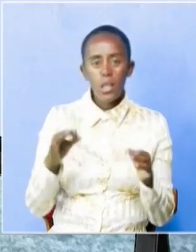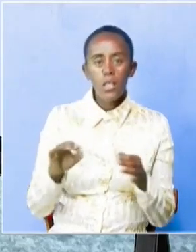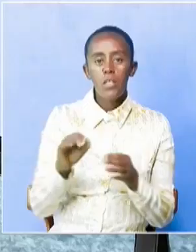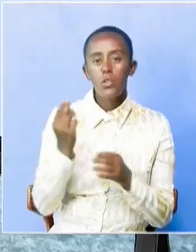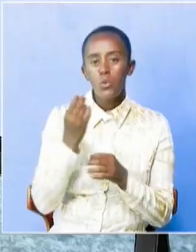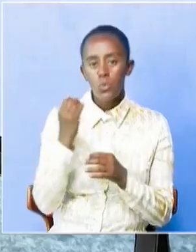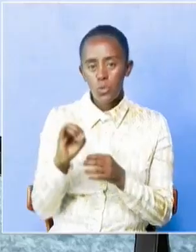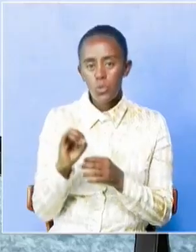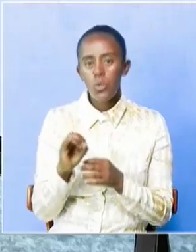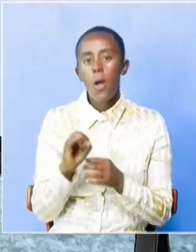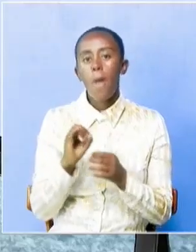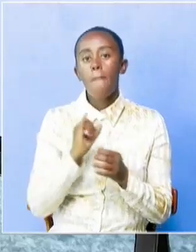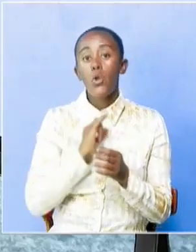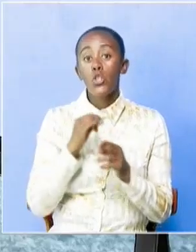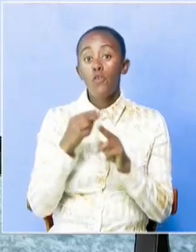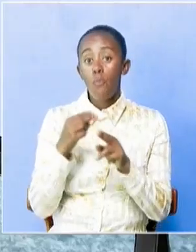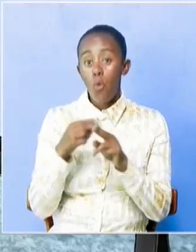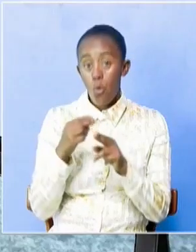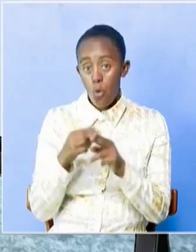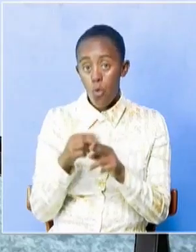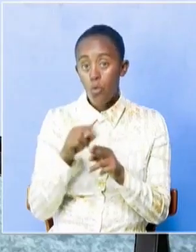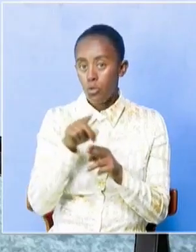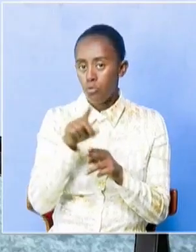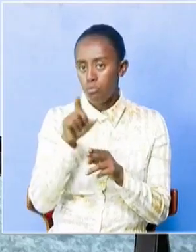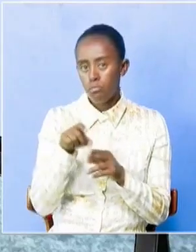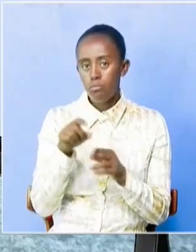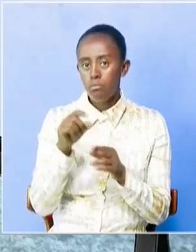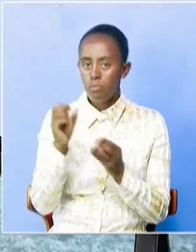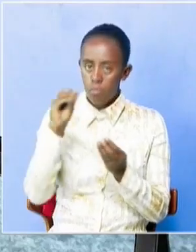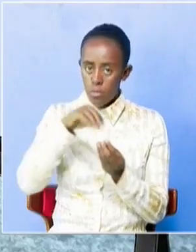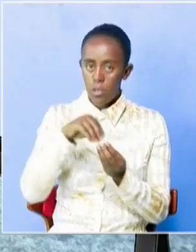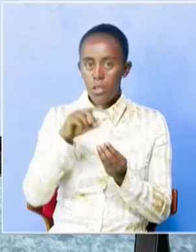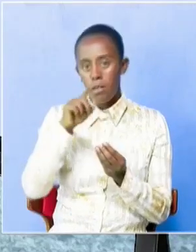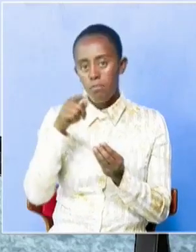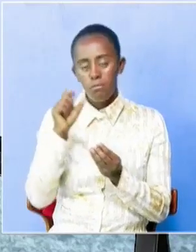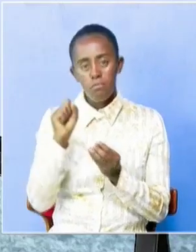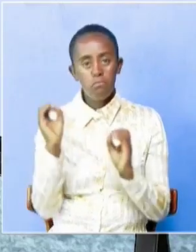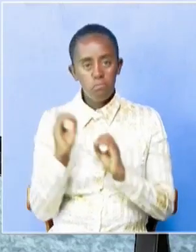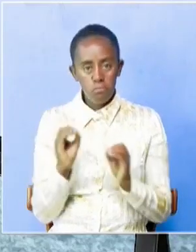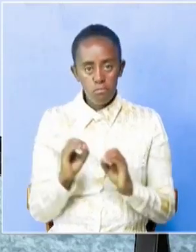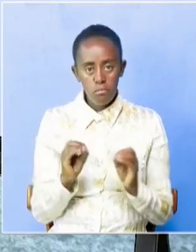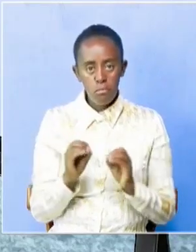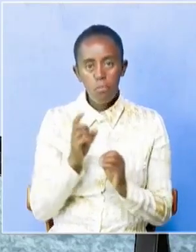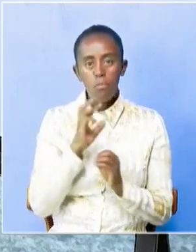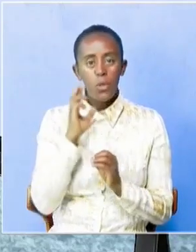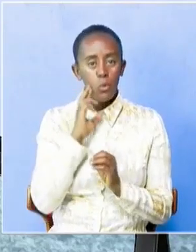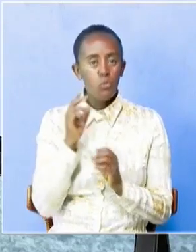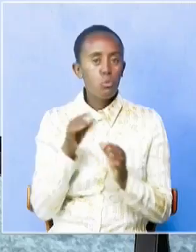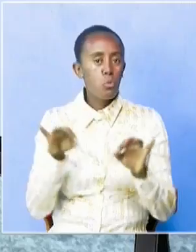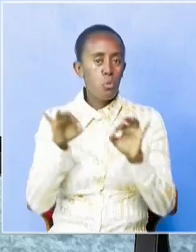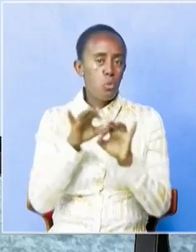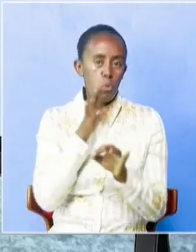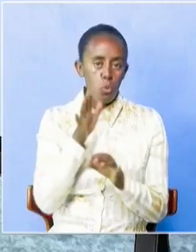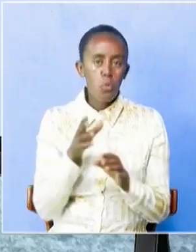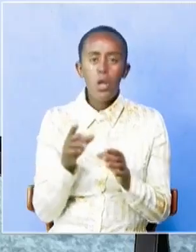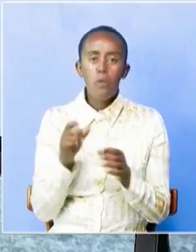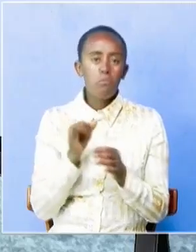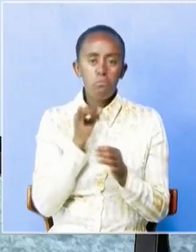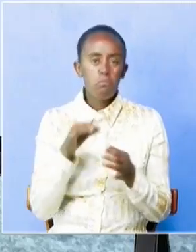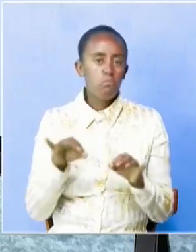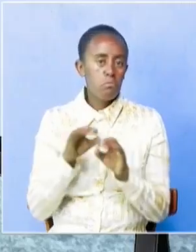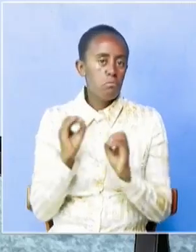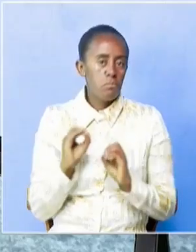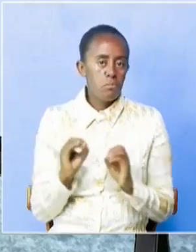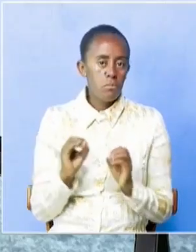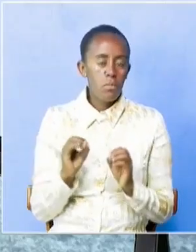using a possessive pronoun that you should not add apostrophe because it's not required, it's not needed,